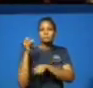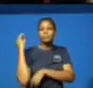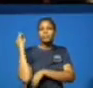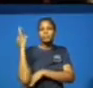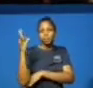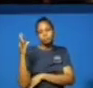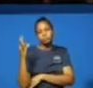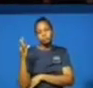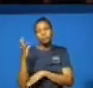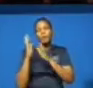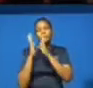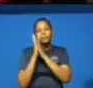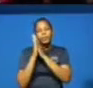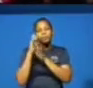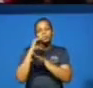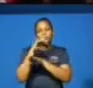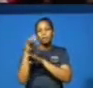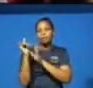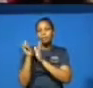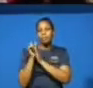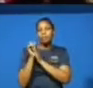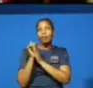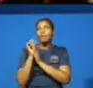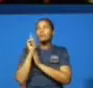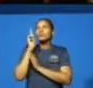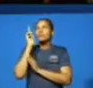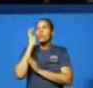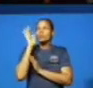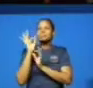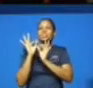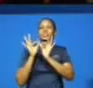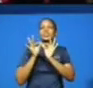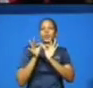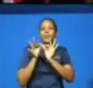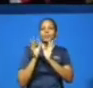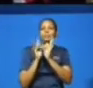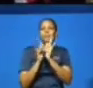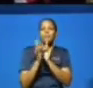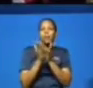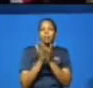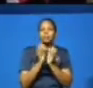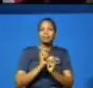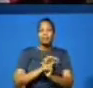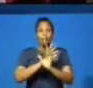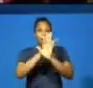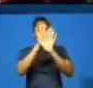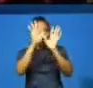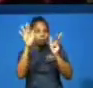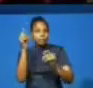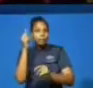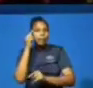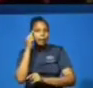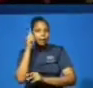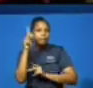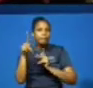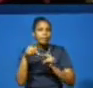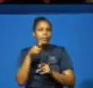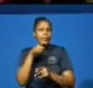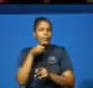I pray tonight that you would interpret your words clearly to the hearts of those who need